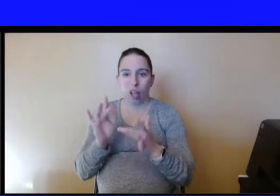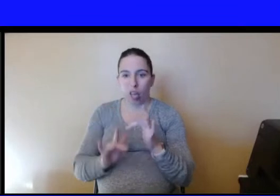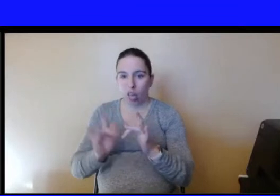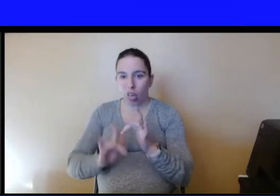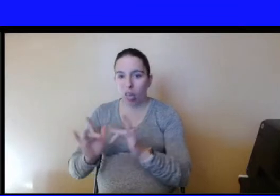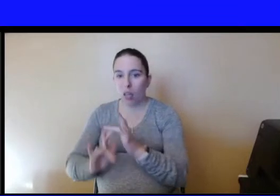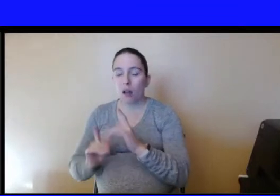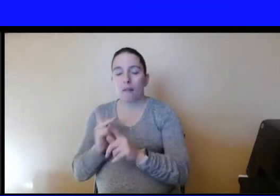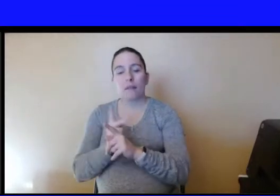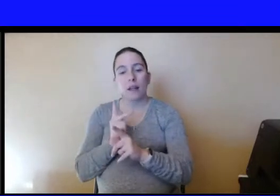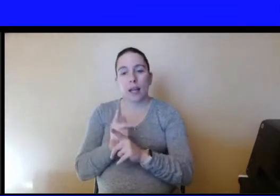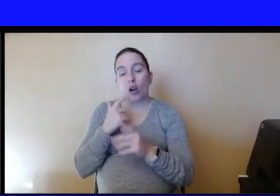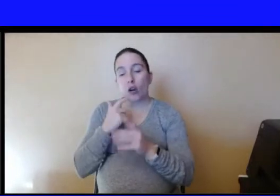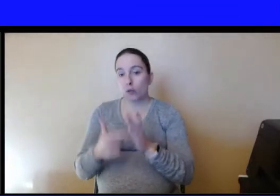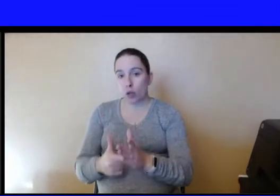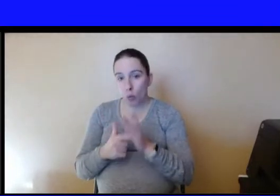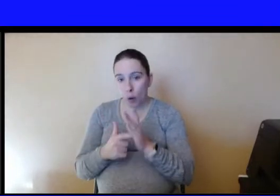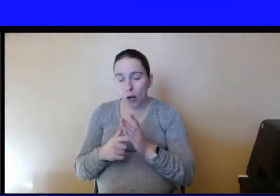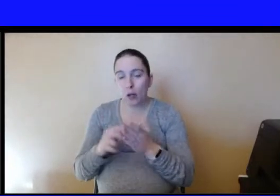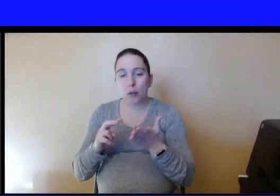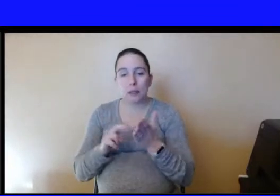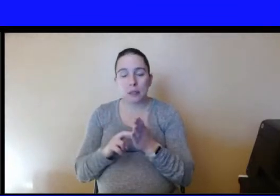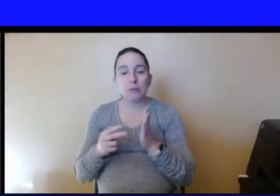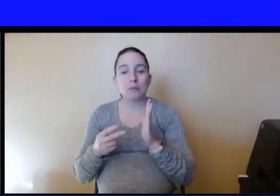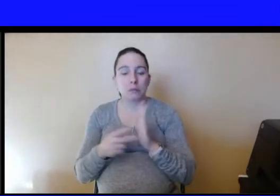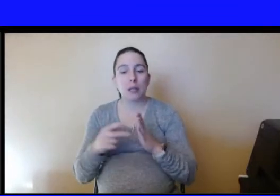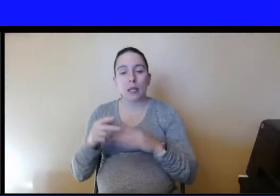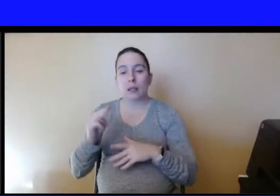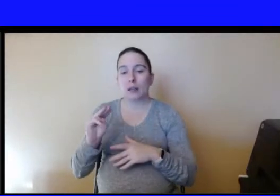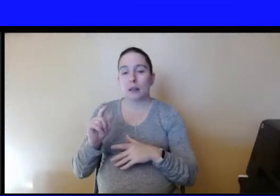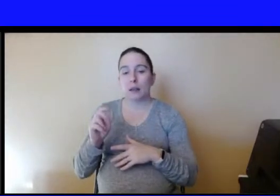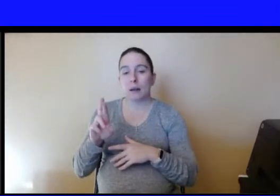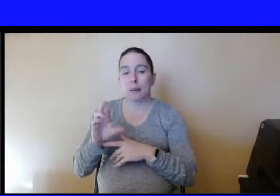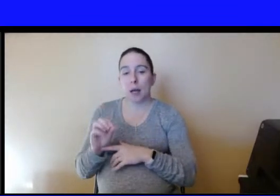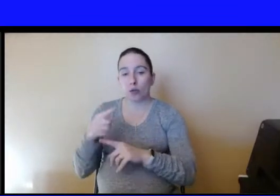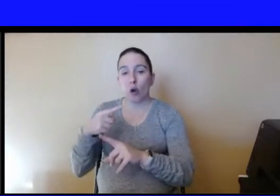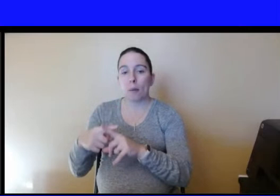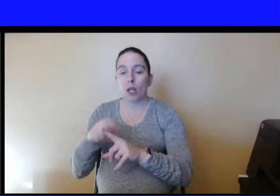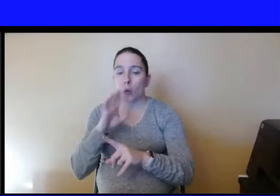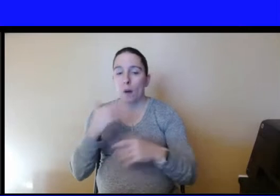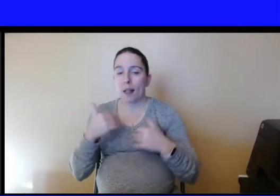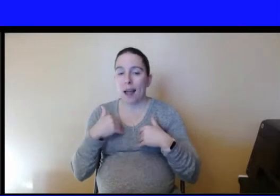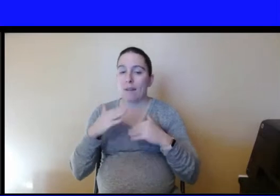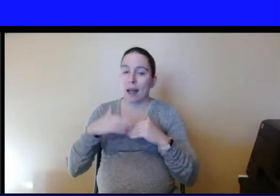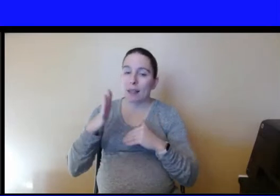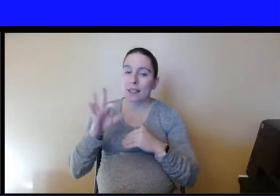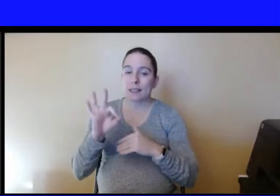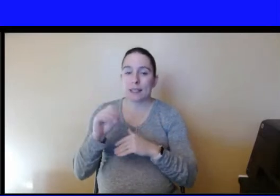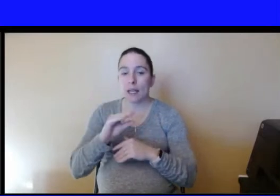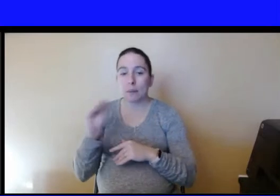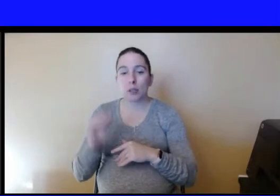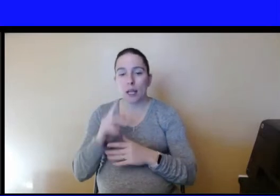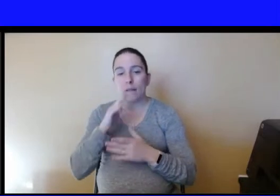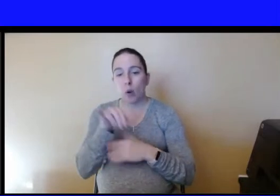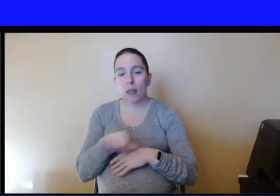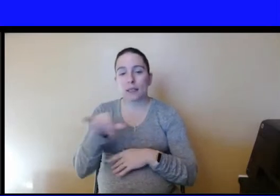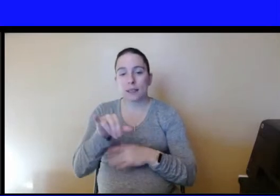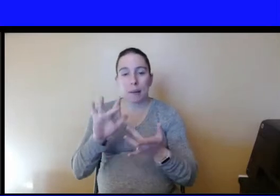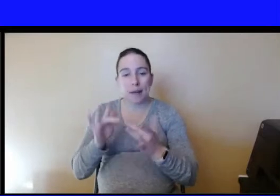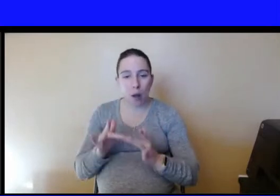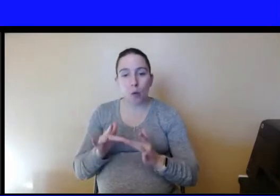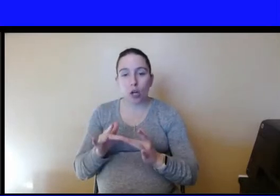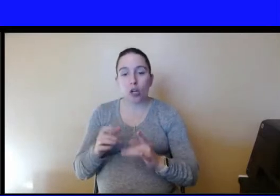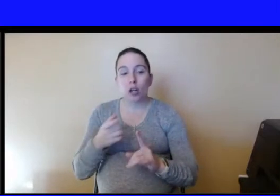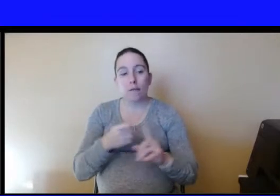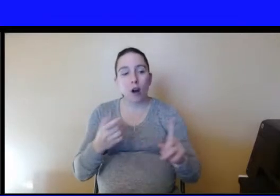for the 5% who are not currently in our network, but members are still receiving treatment, they will remain in their treatment for 6